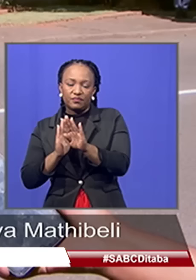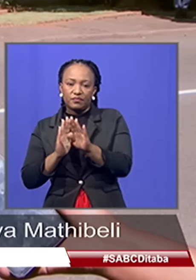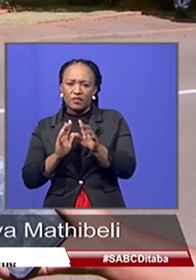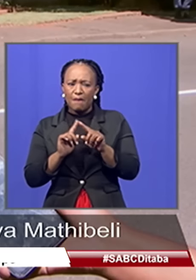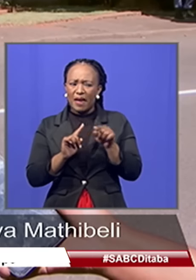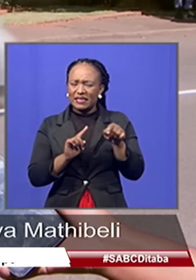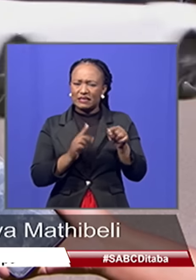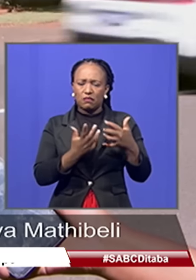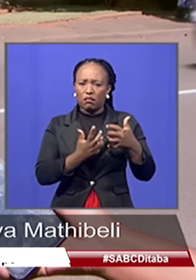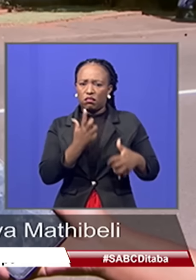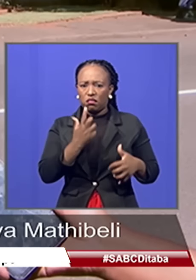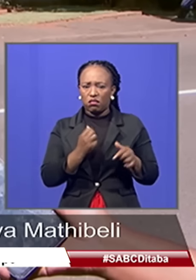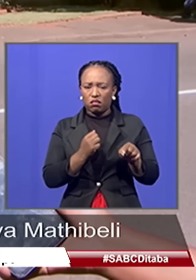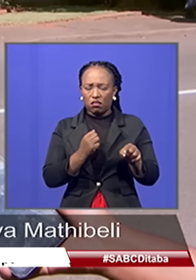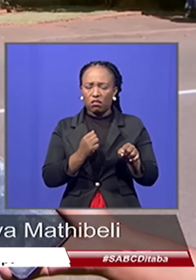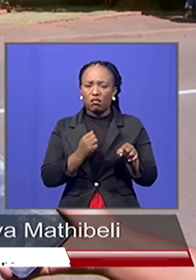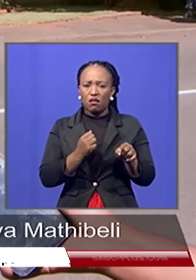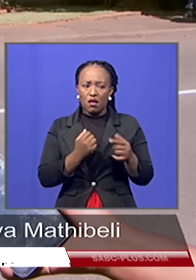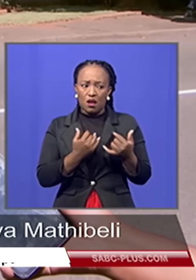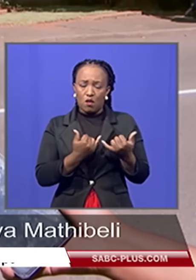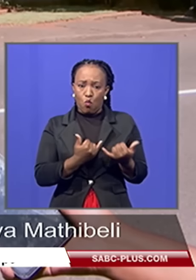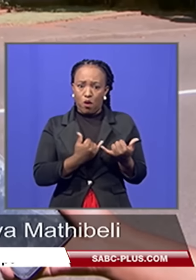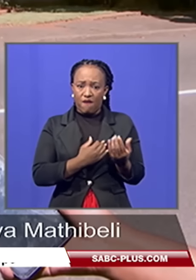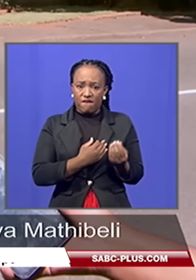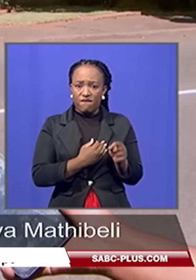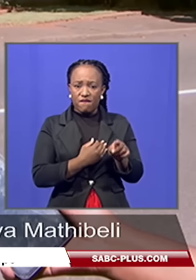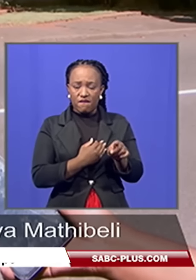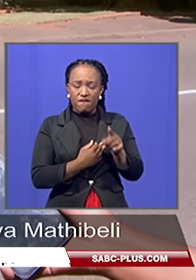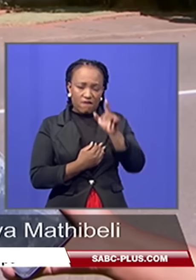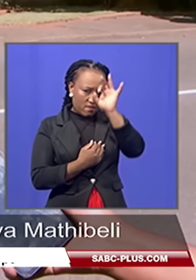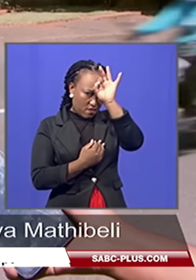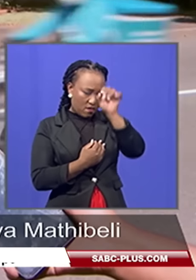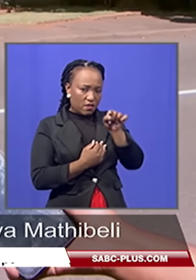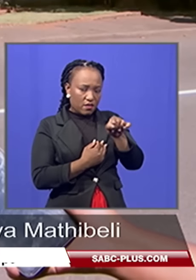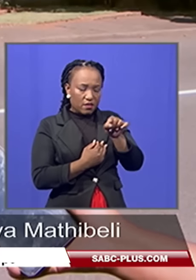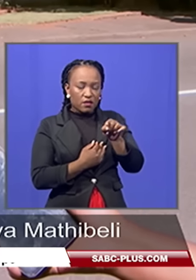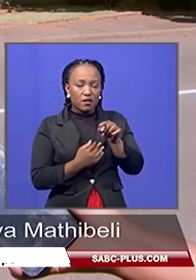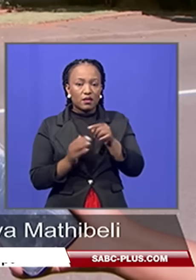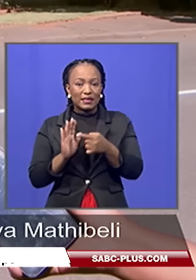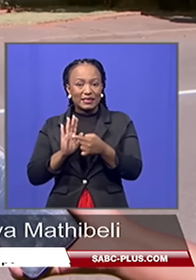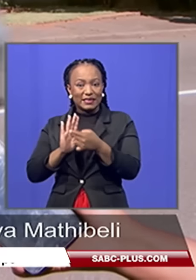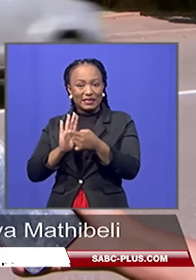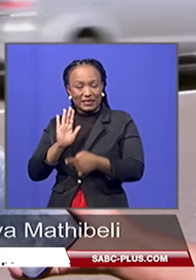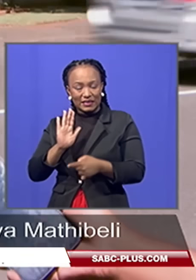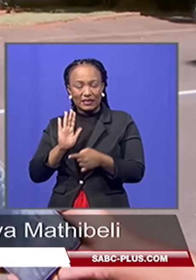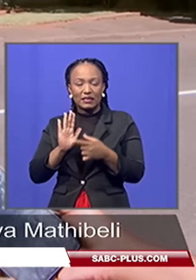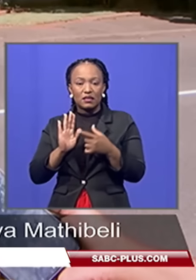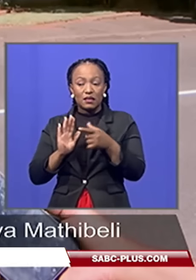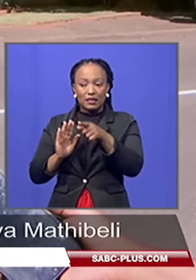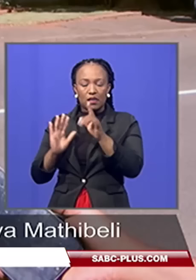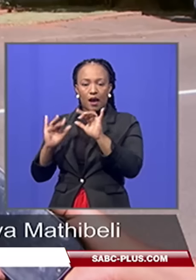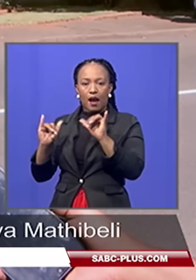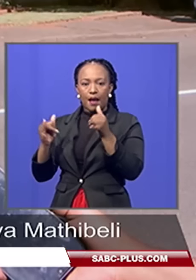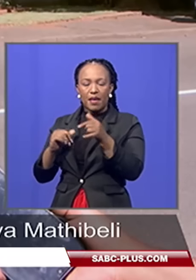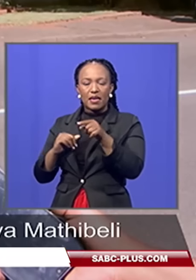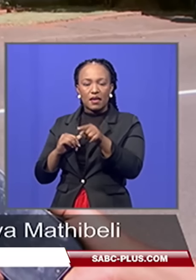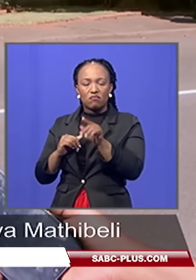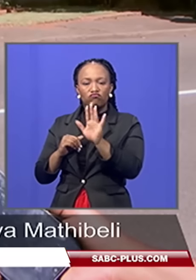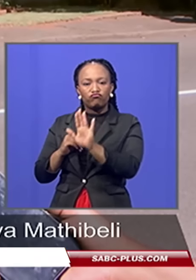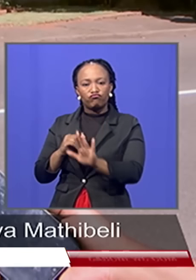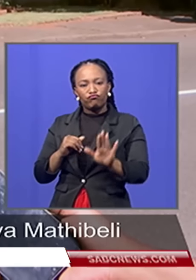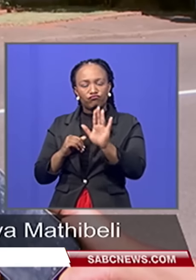not correspond with the record that we have as the police, because our records indicate that this company should be having